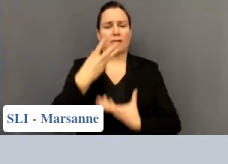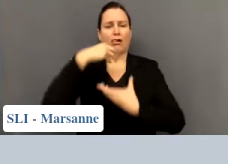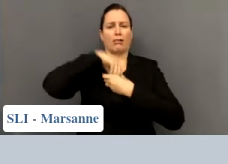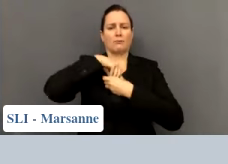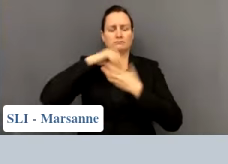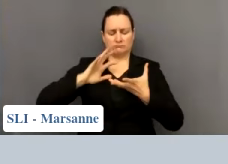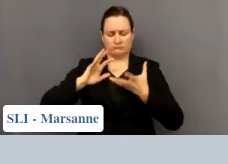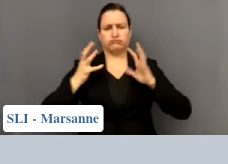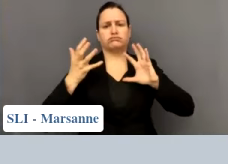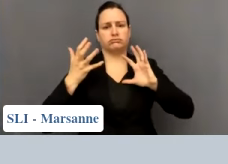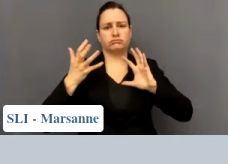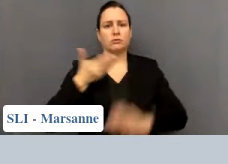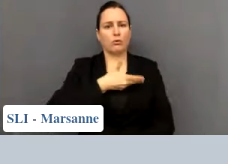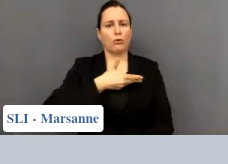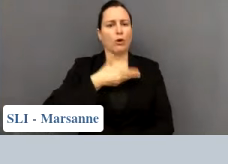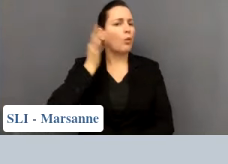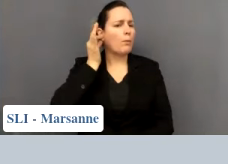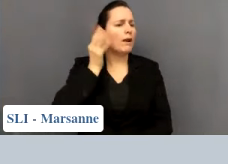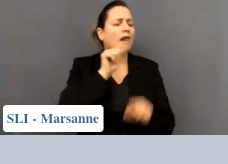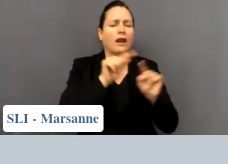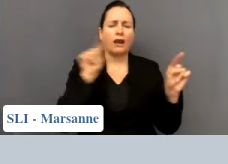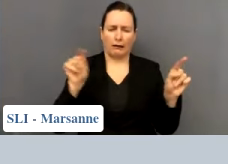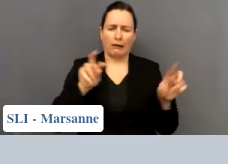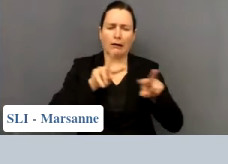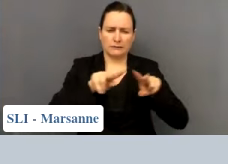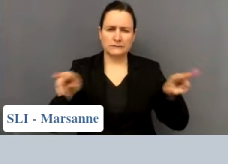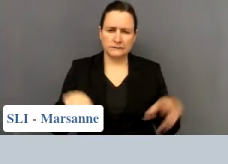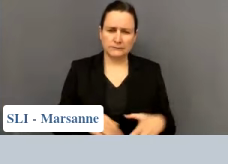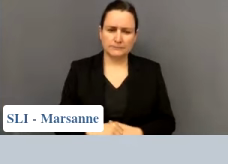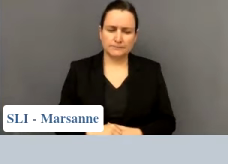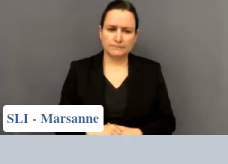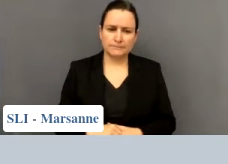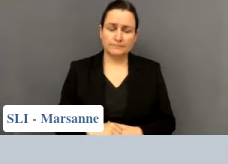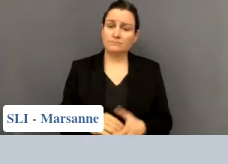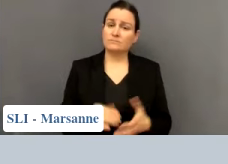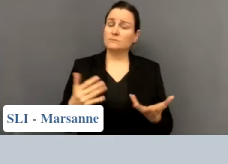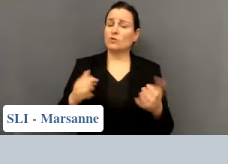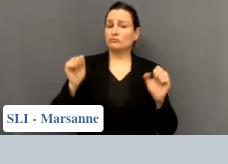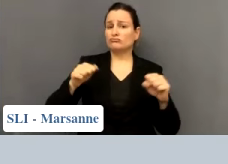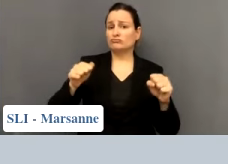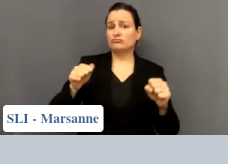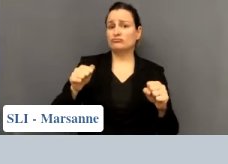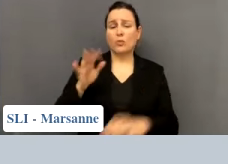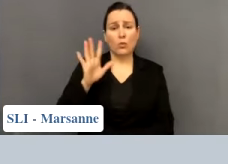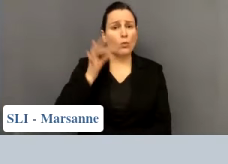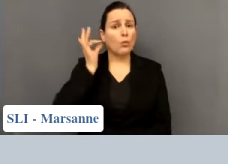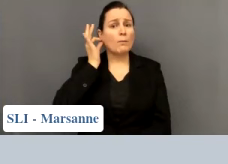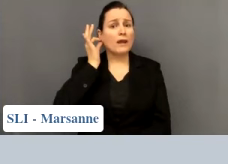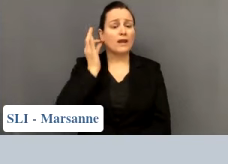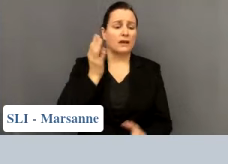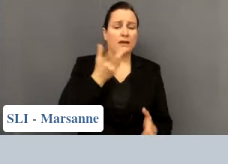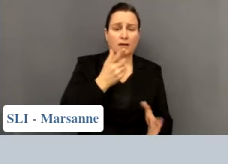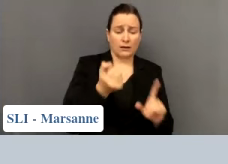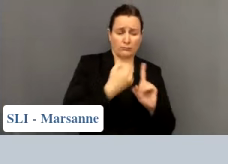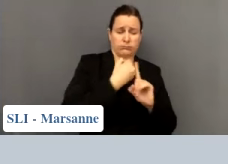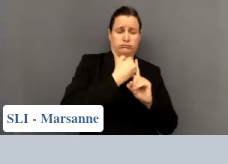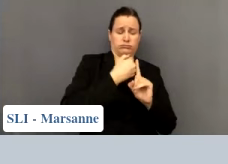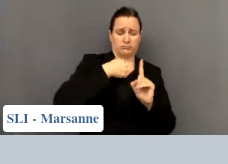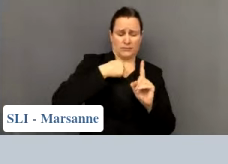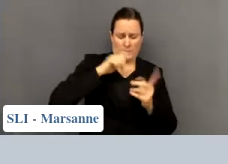that the way that any tactic of violence becomes an obstacle to well-being and recovery, and the interconnectedness of